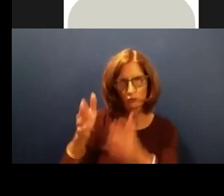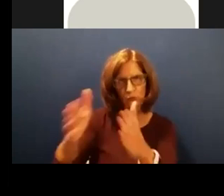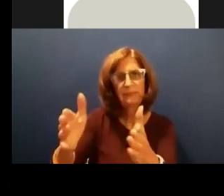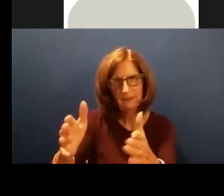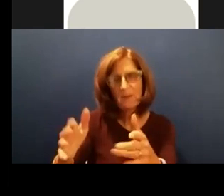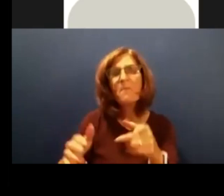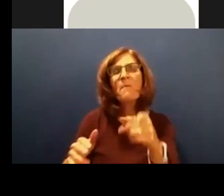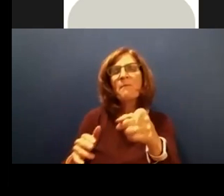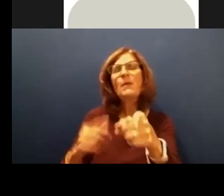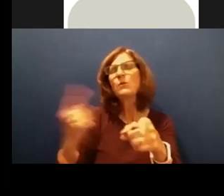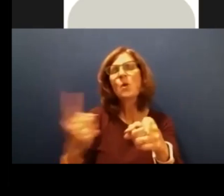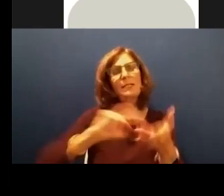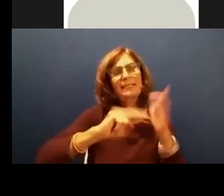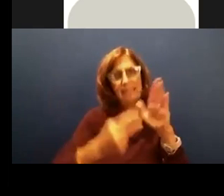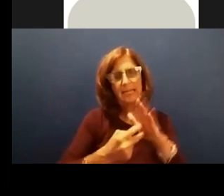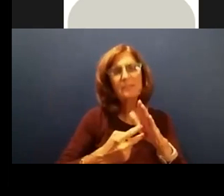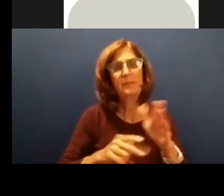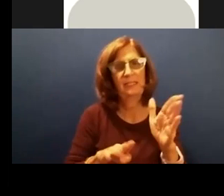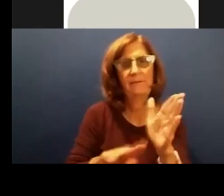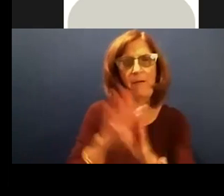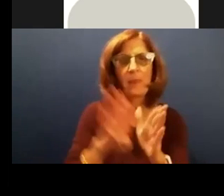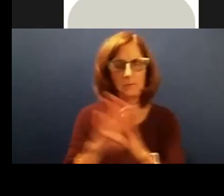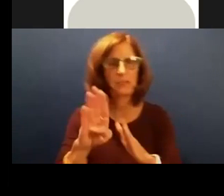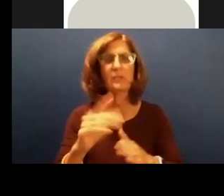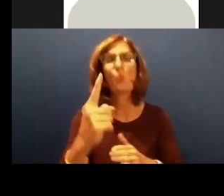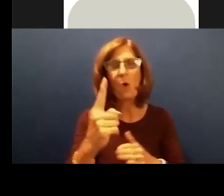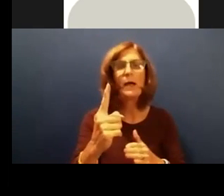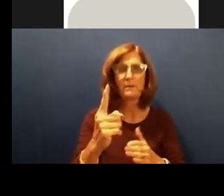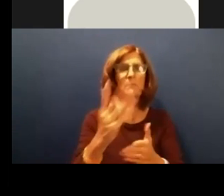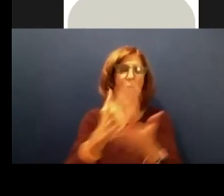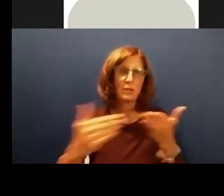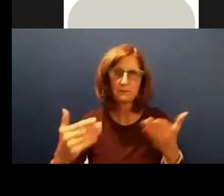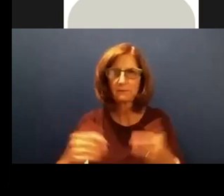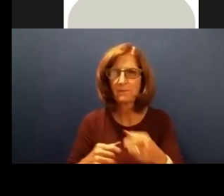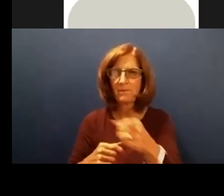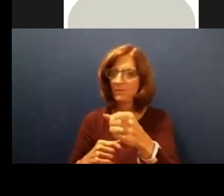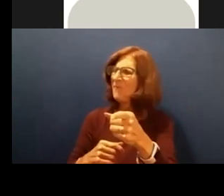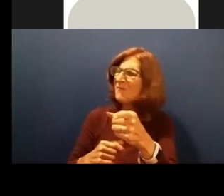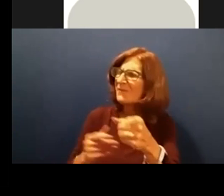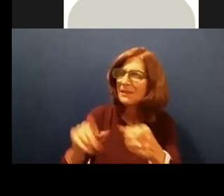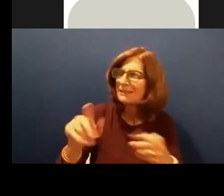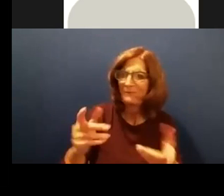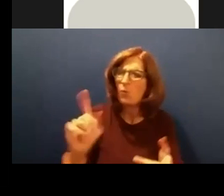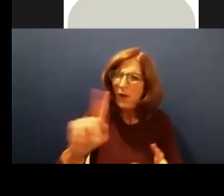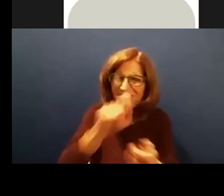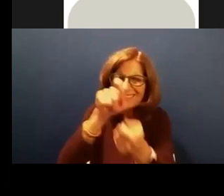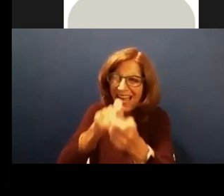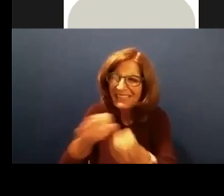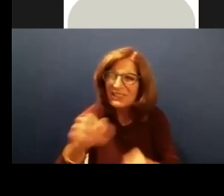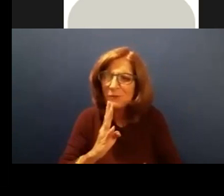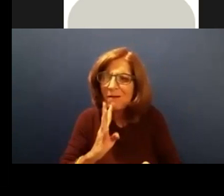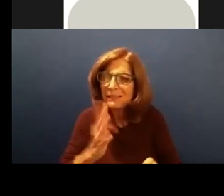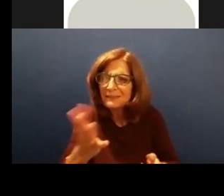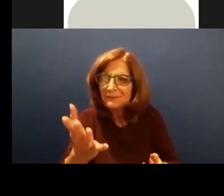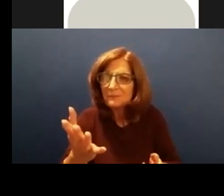intended to be developed as one cohesive project. Which block? Just help me understand. I'm just trying to envision it.